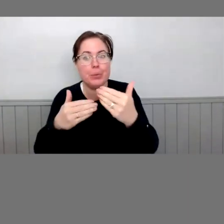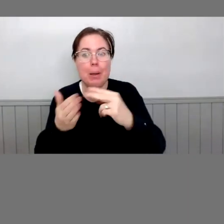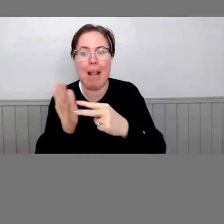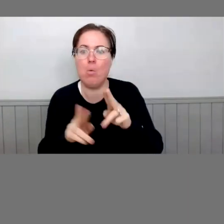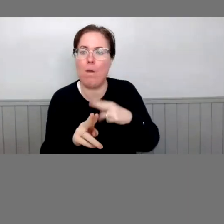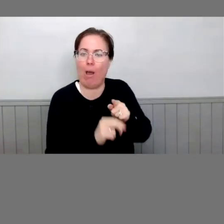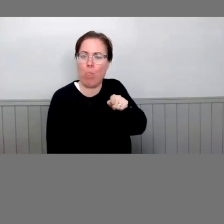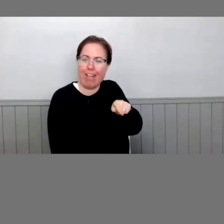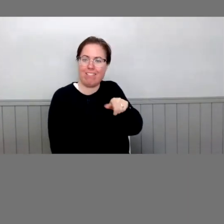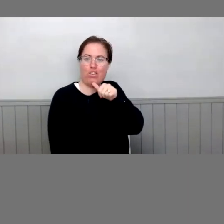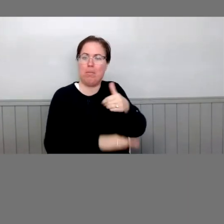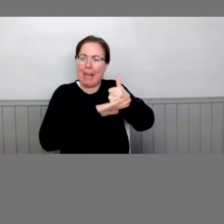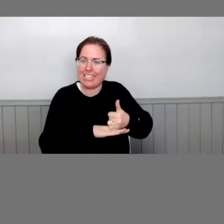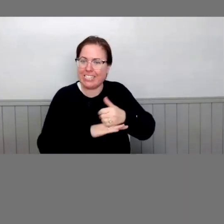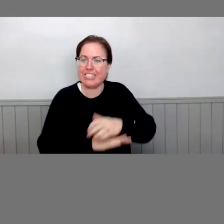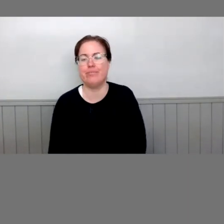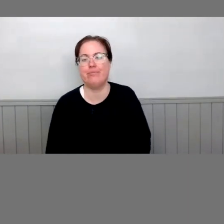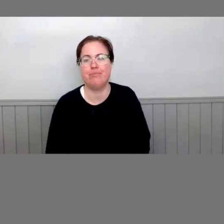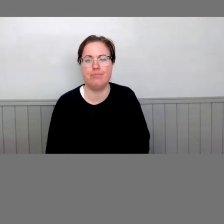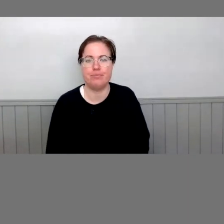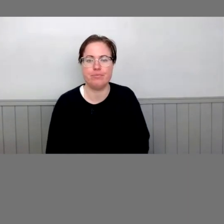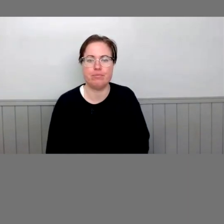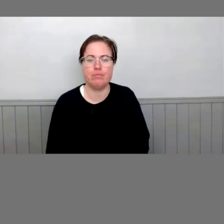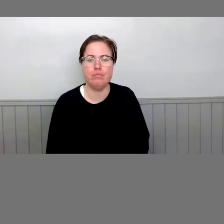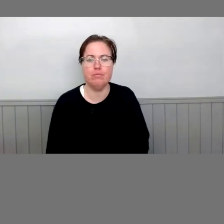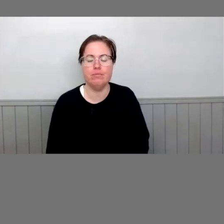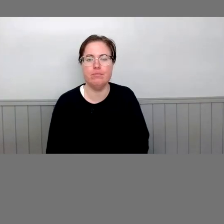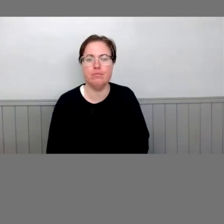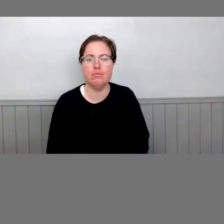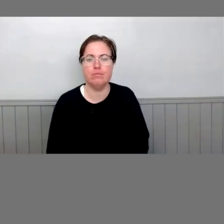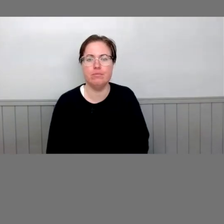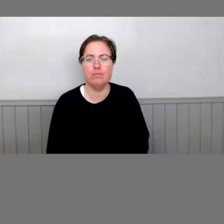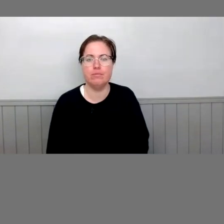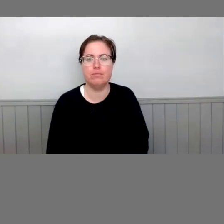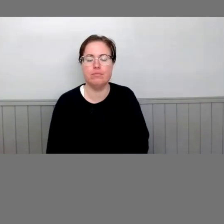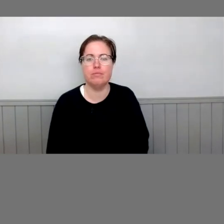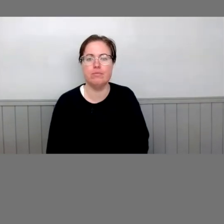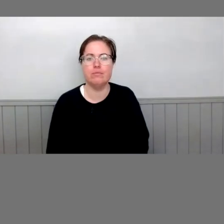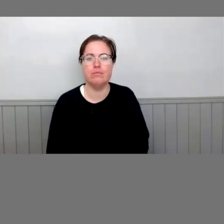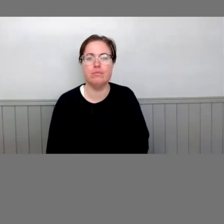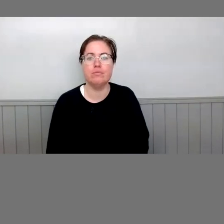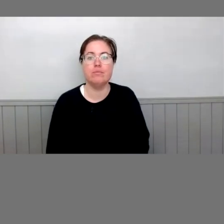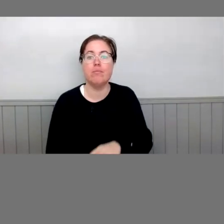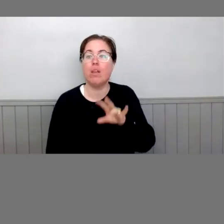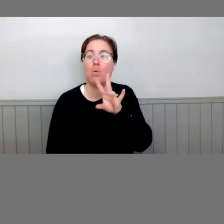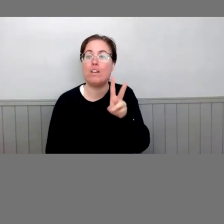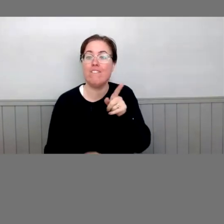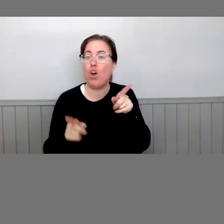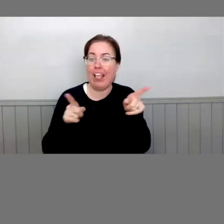think. yeah, that's helpful. So a question for either team was in relation